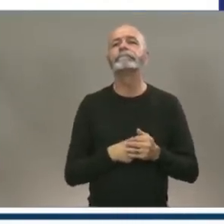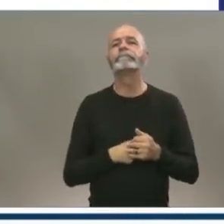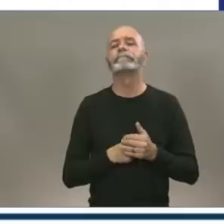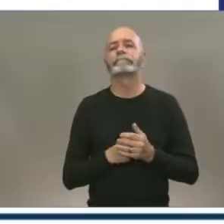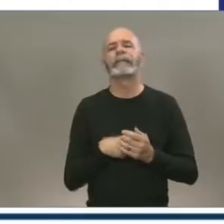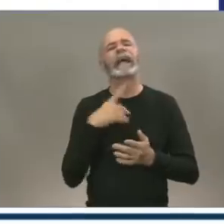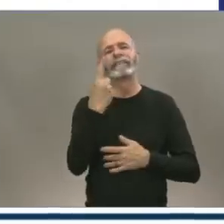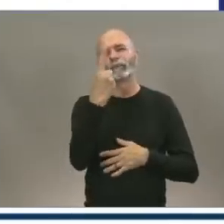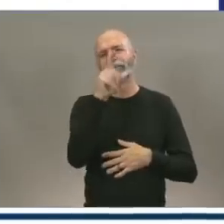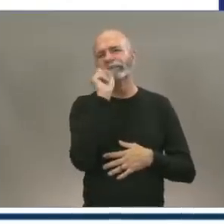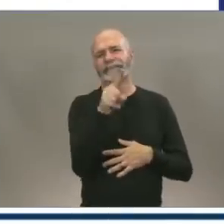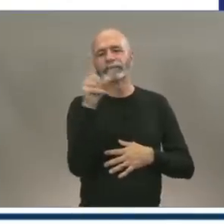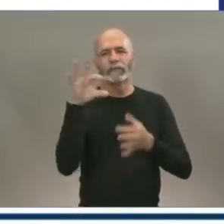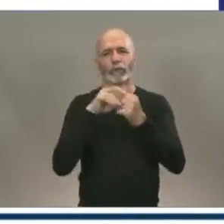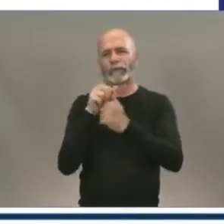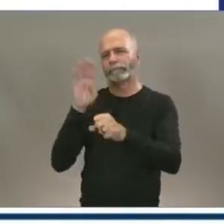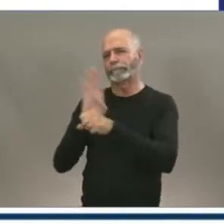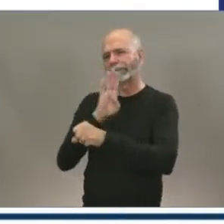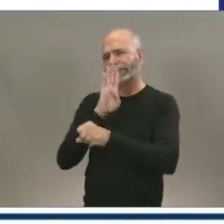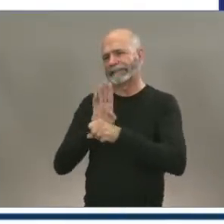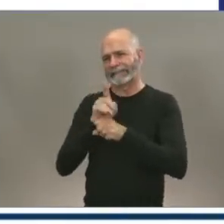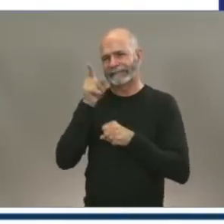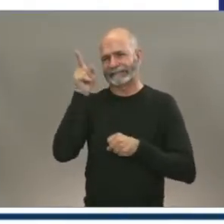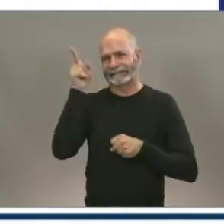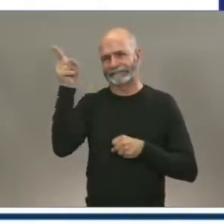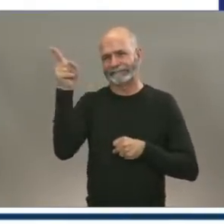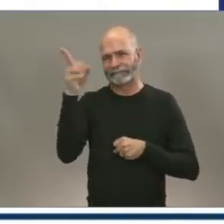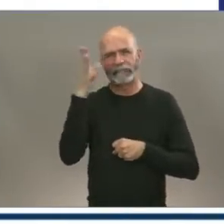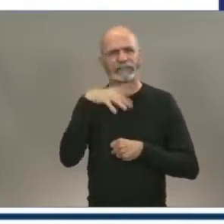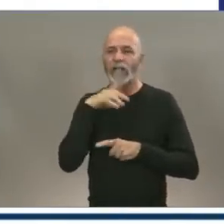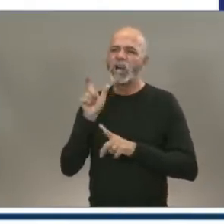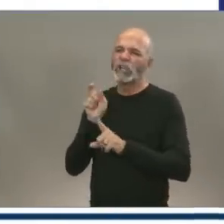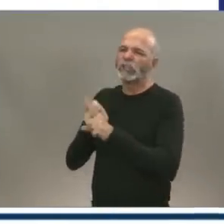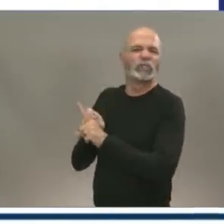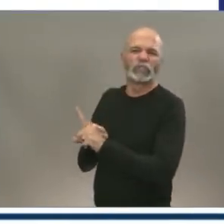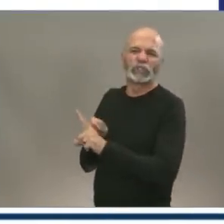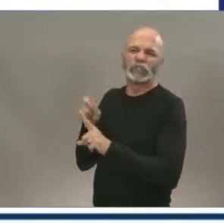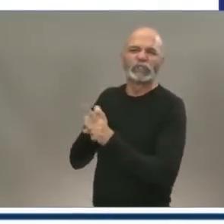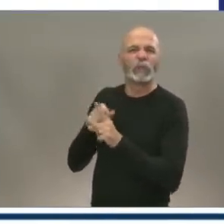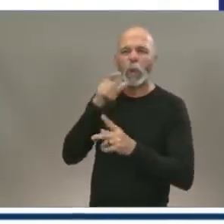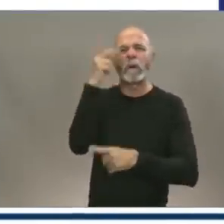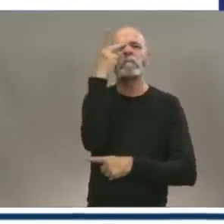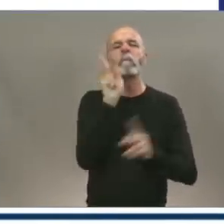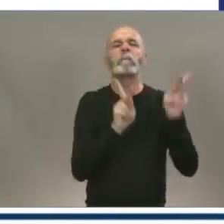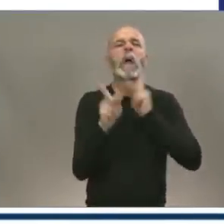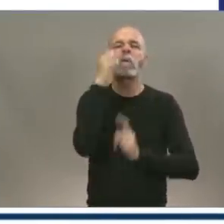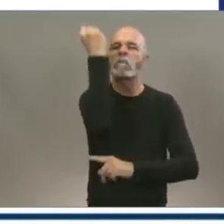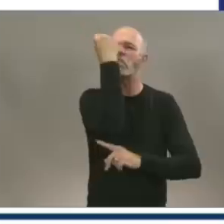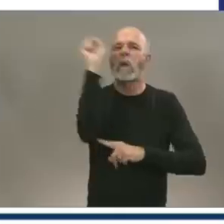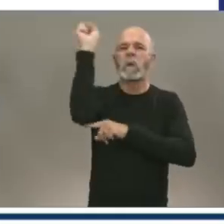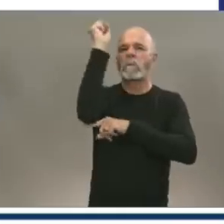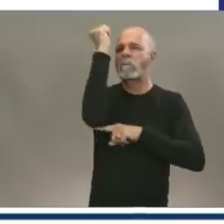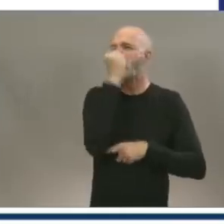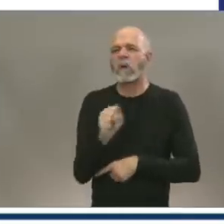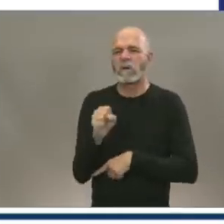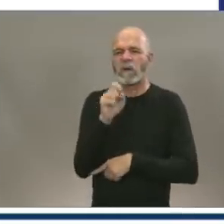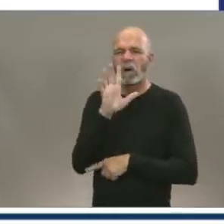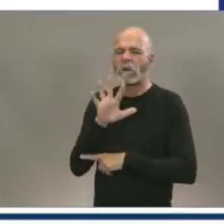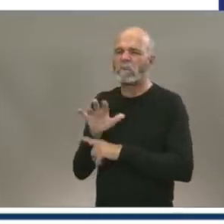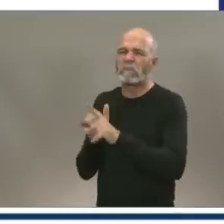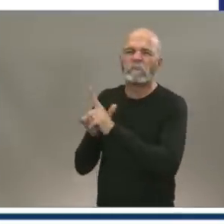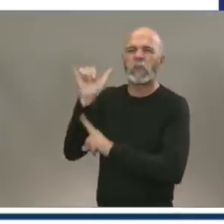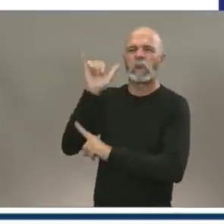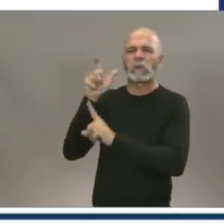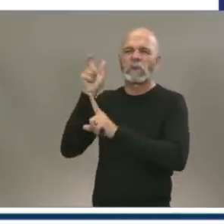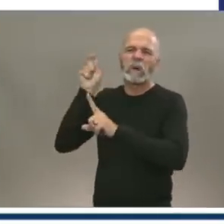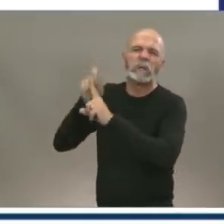that's being harassed on a regular basis by protesters. Does that fit in with your frustrations? Police